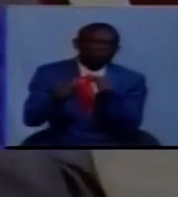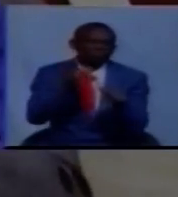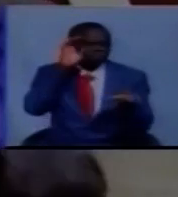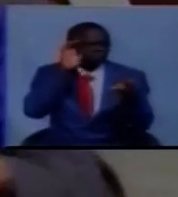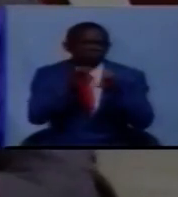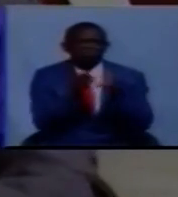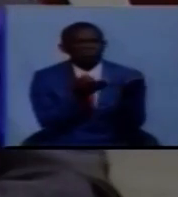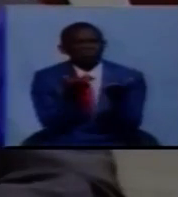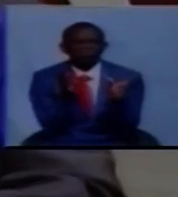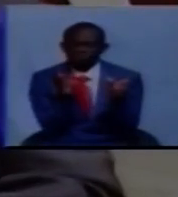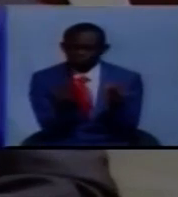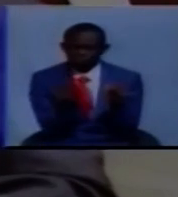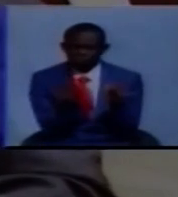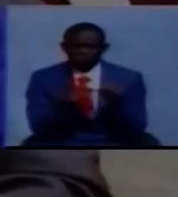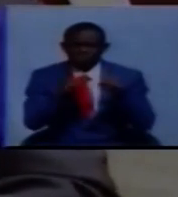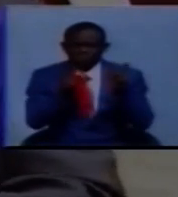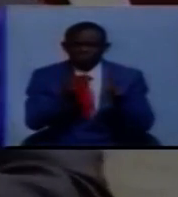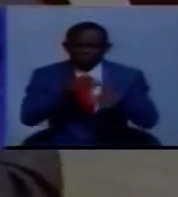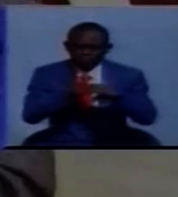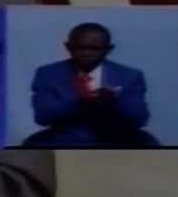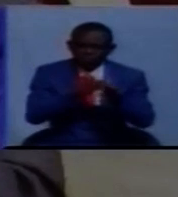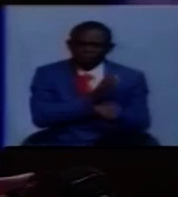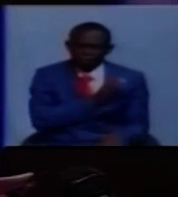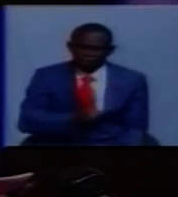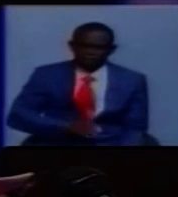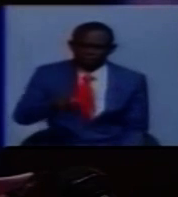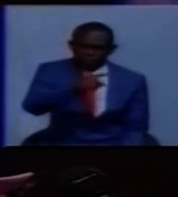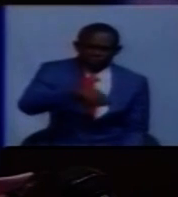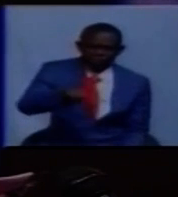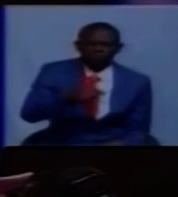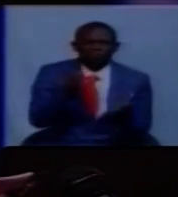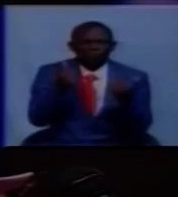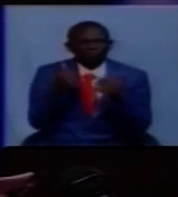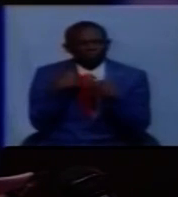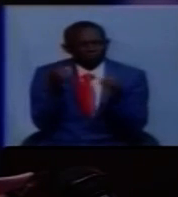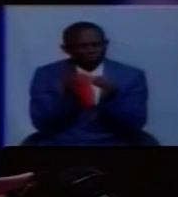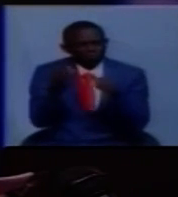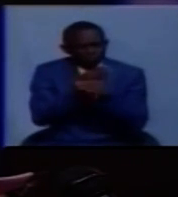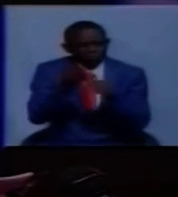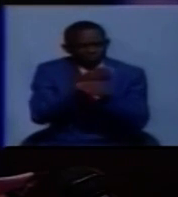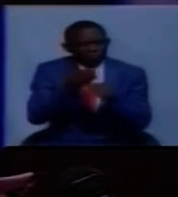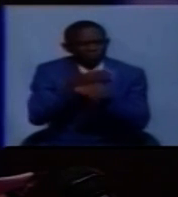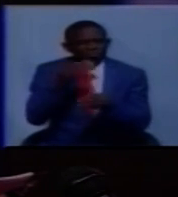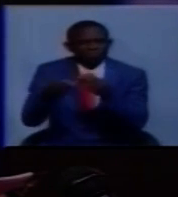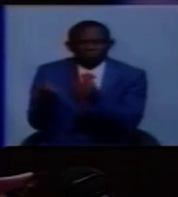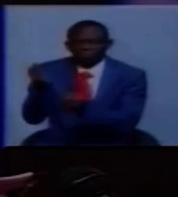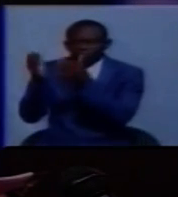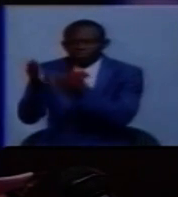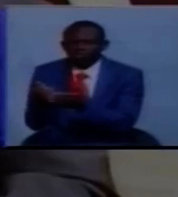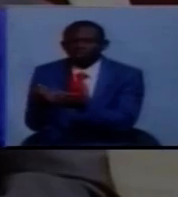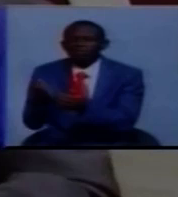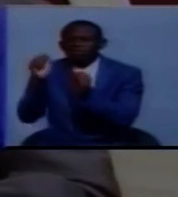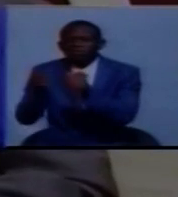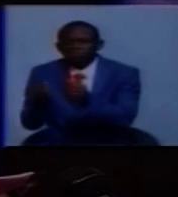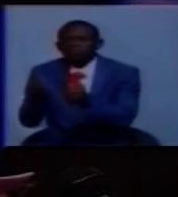transporter to get business so that he can be able to facilitate the transportation of this driver from point A to point B. So those are the issues.